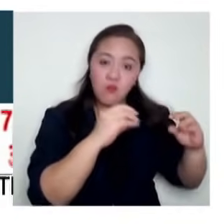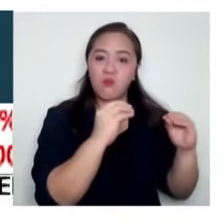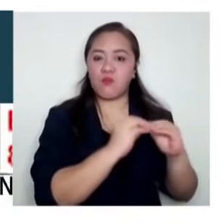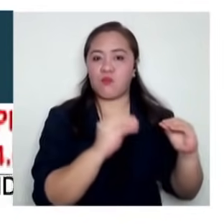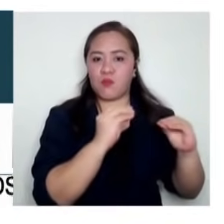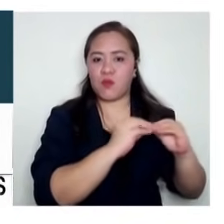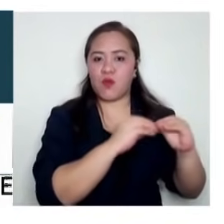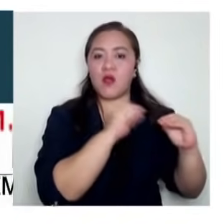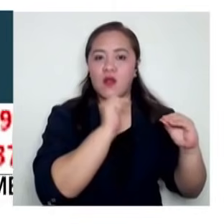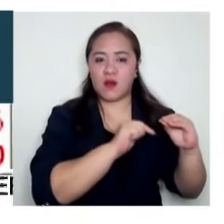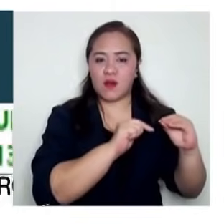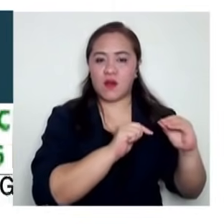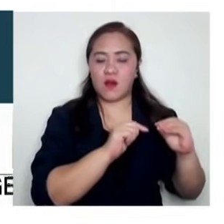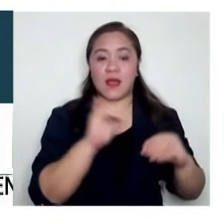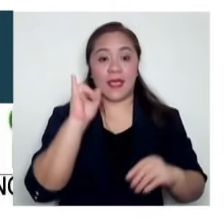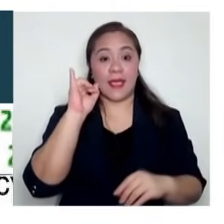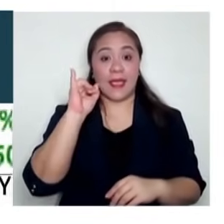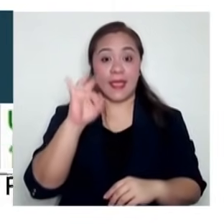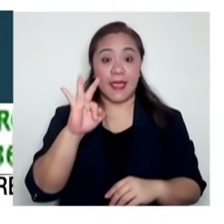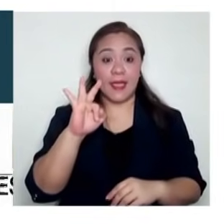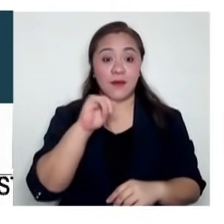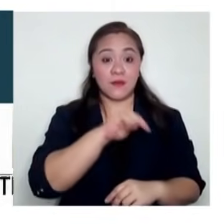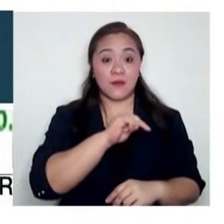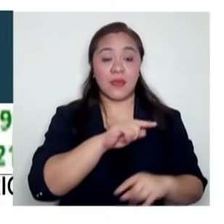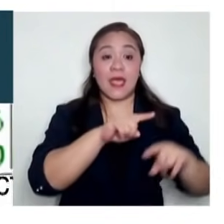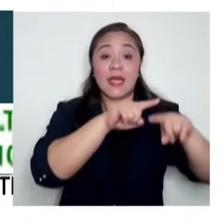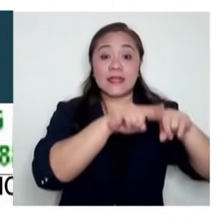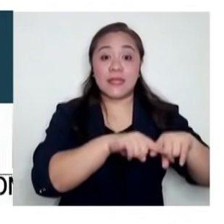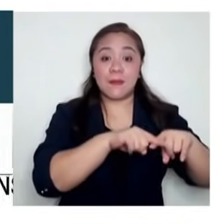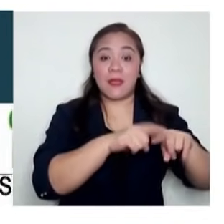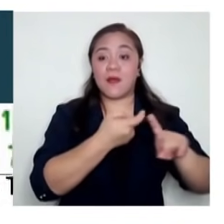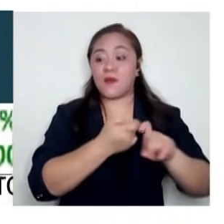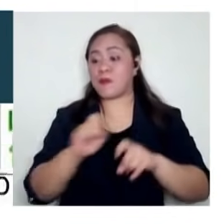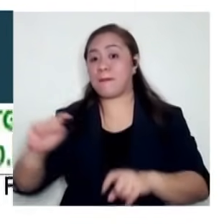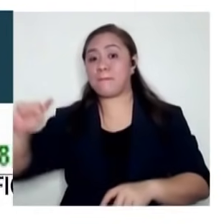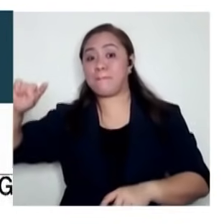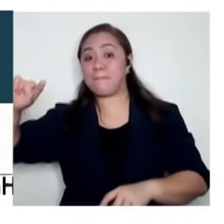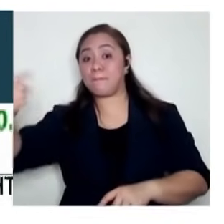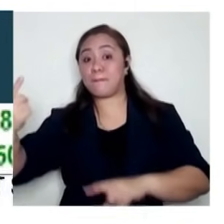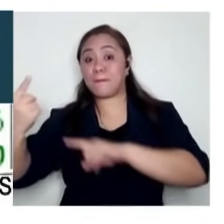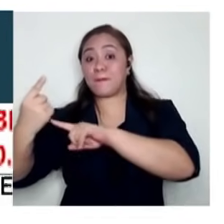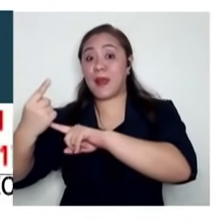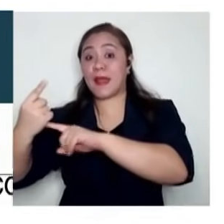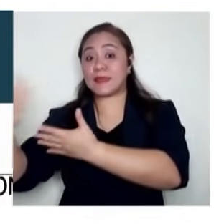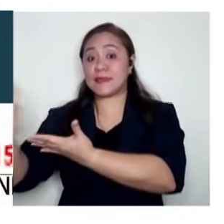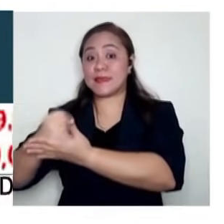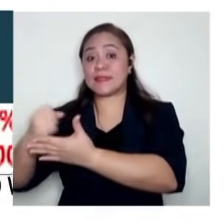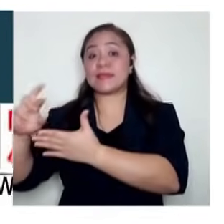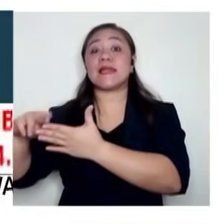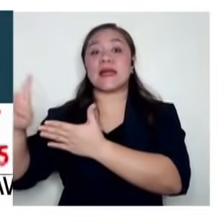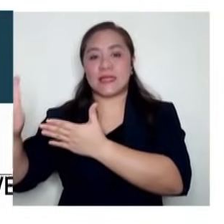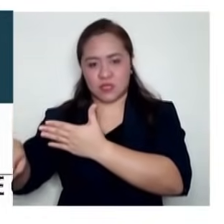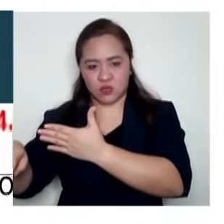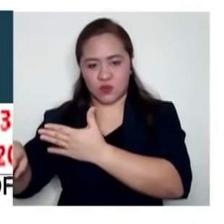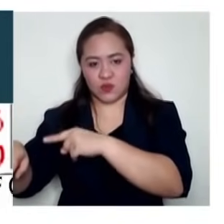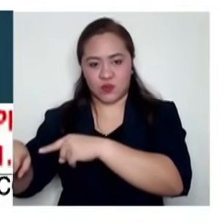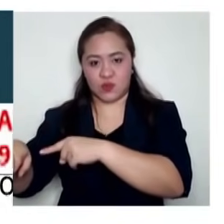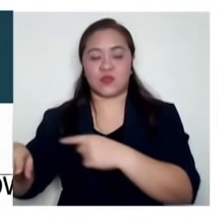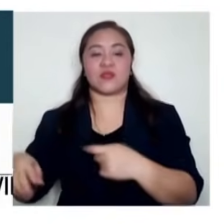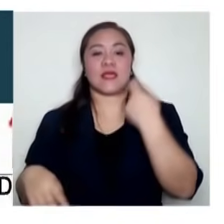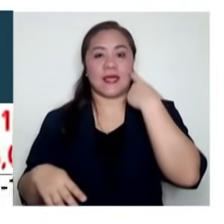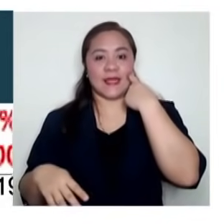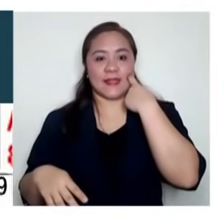we had for genome sequencing are based from the first samples that we've had. So some of these individuals, as I've said, because of